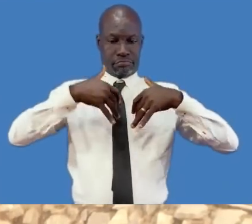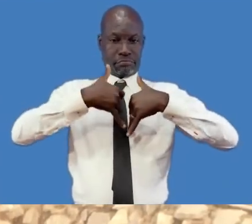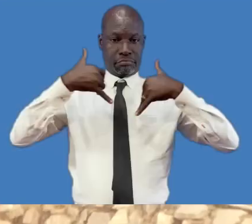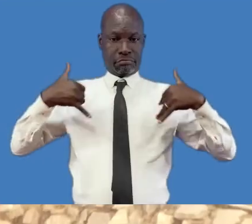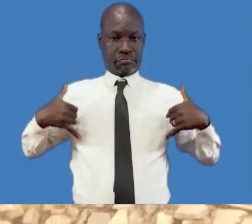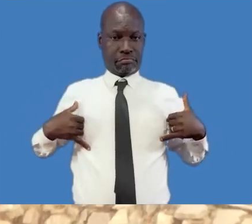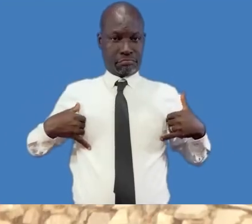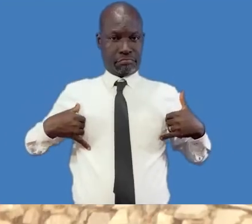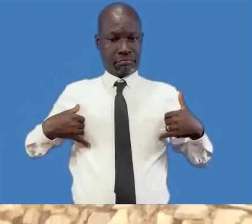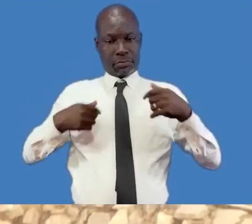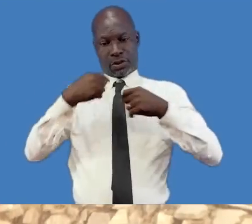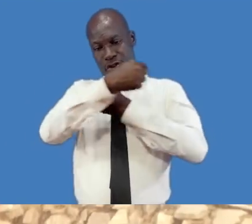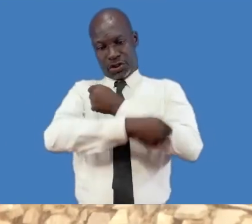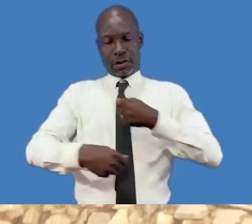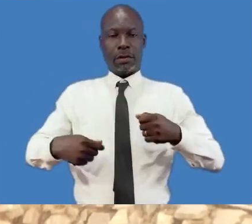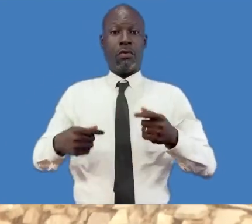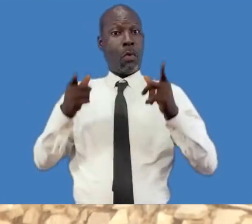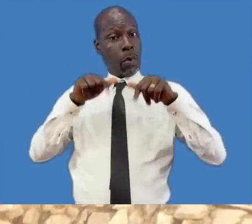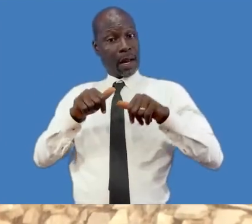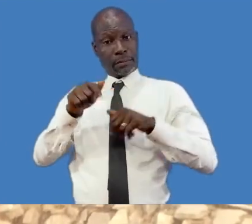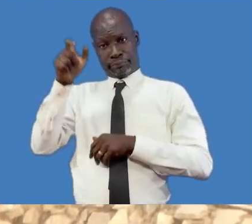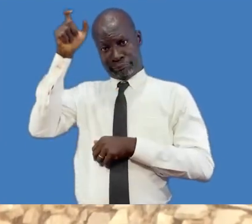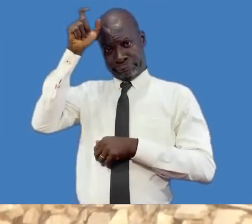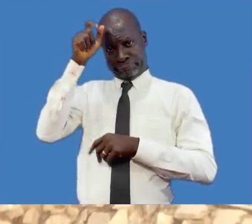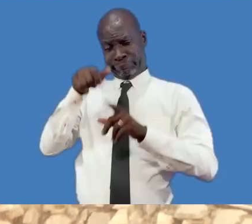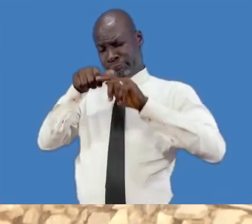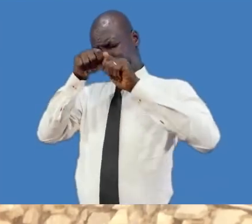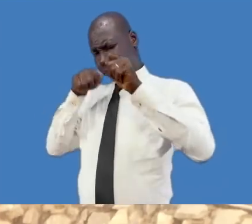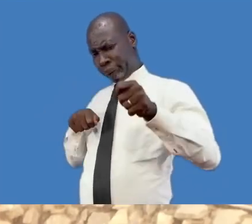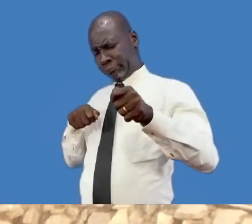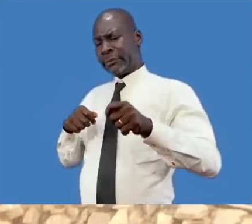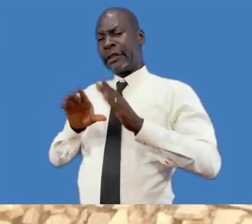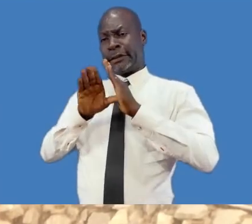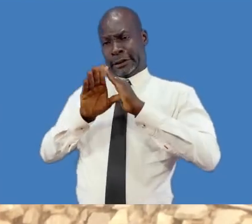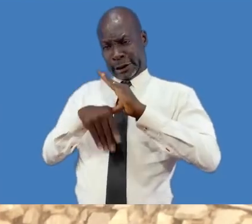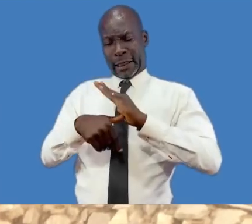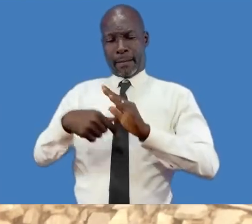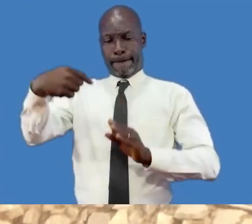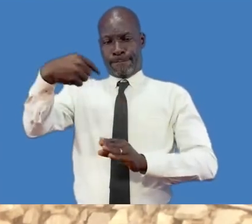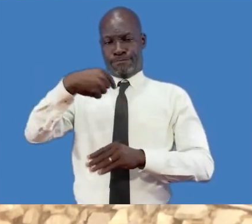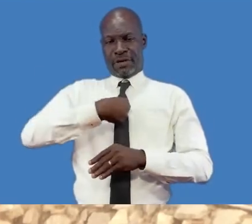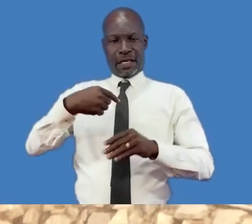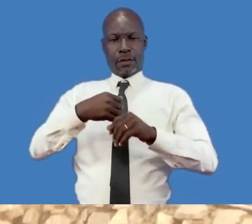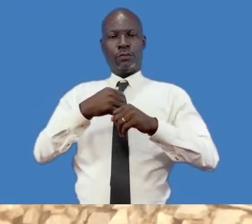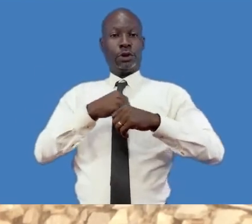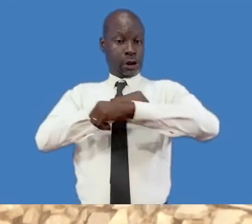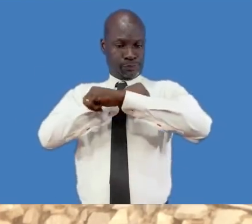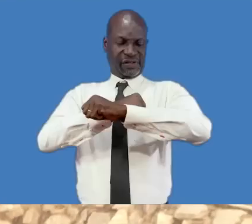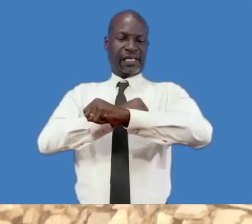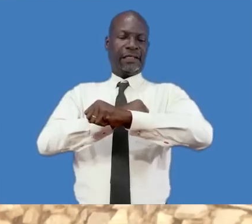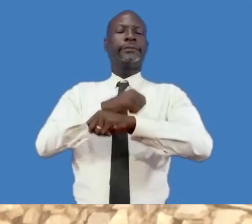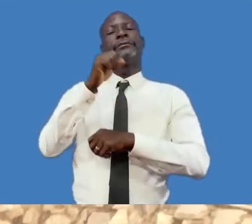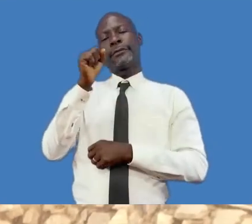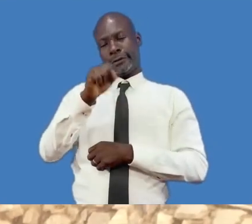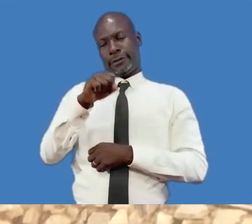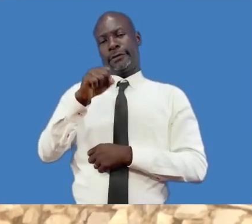sɛ ɔbɔnefoɔ no ɛto ne pea na ne arrow no ɛba a saa shield no atumi